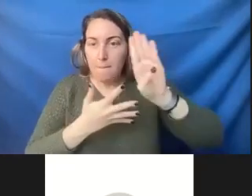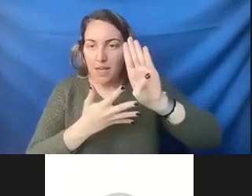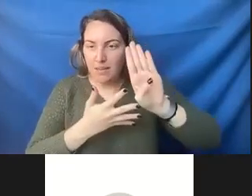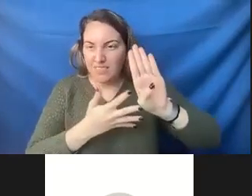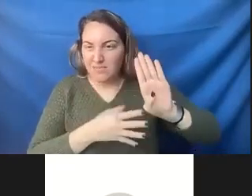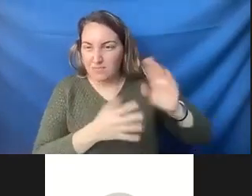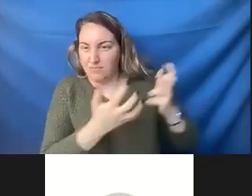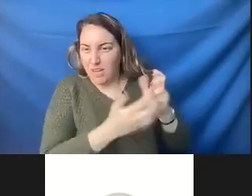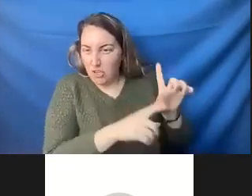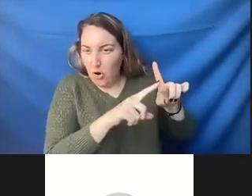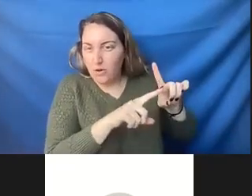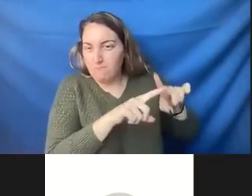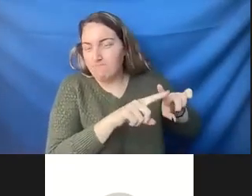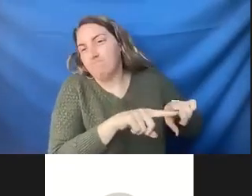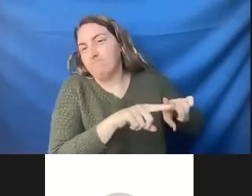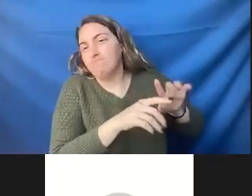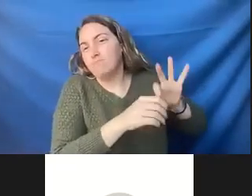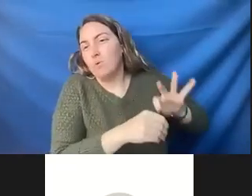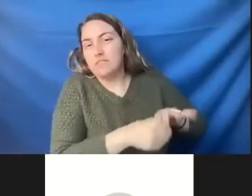on her ballot.